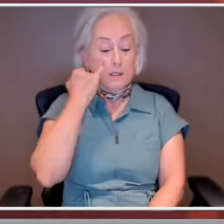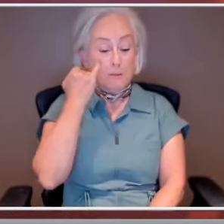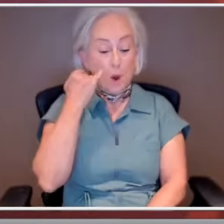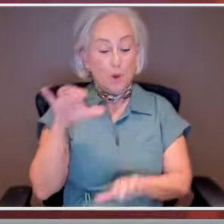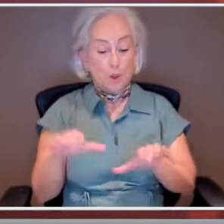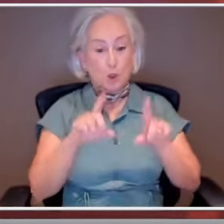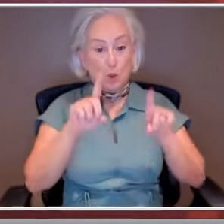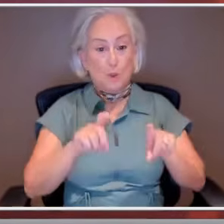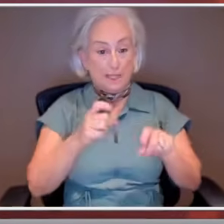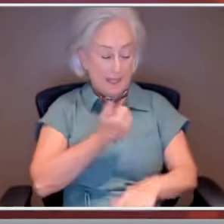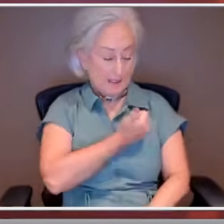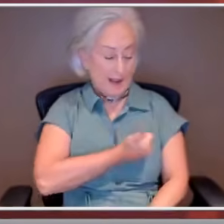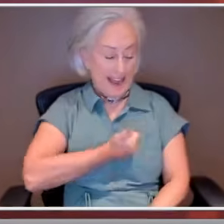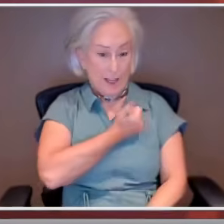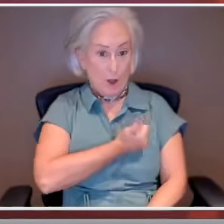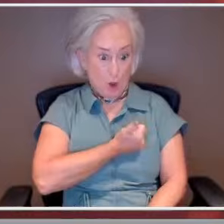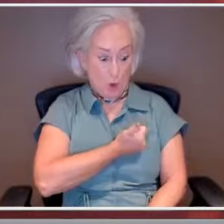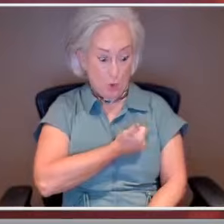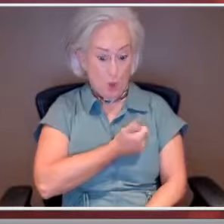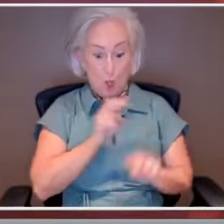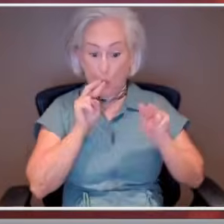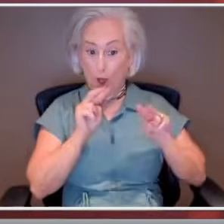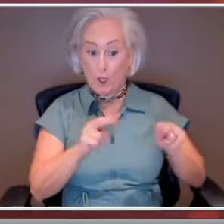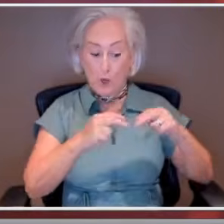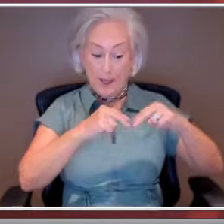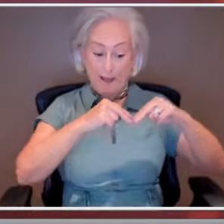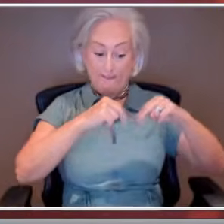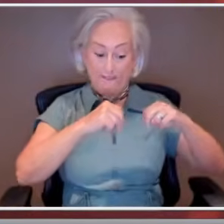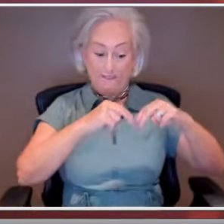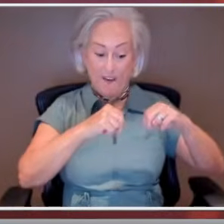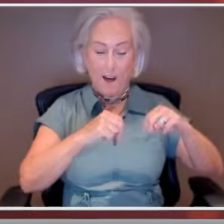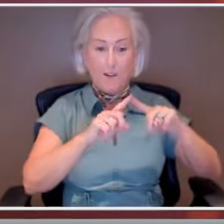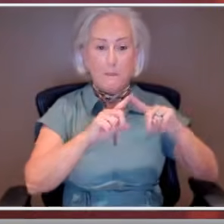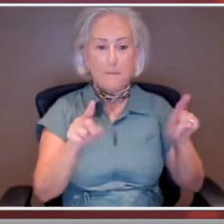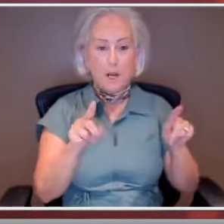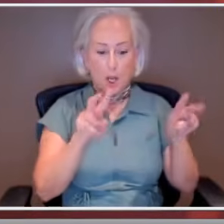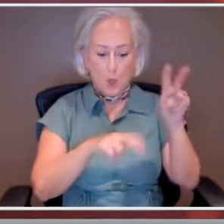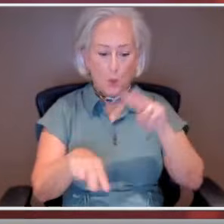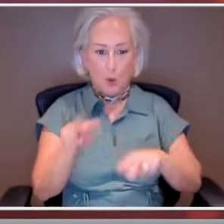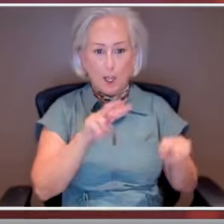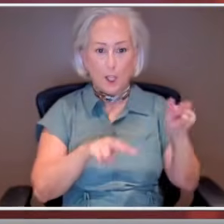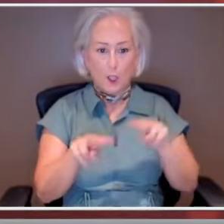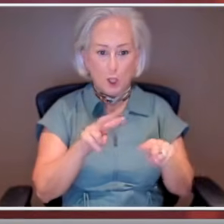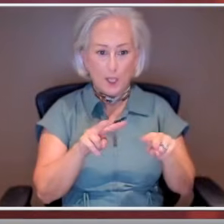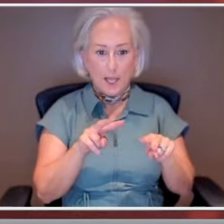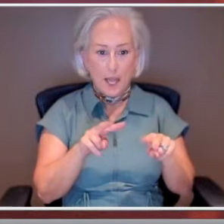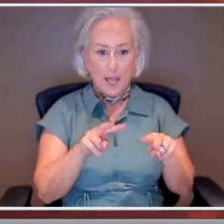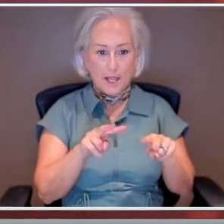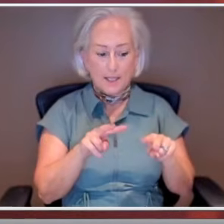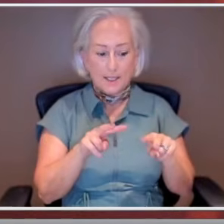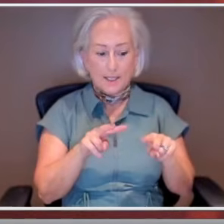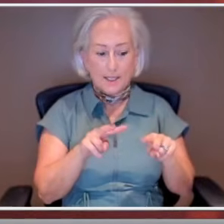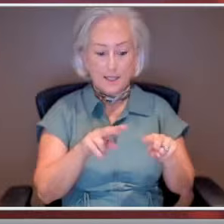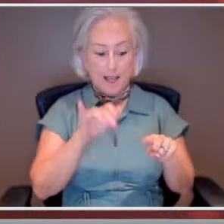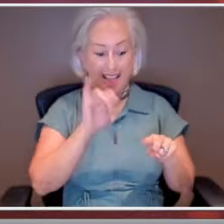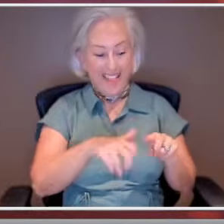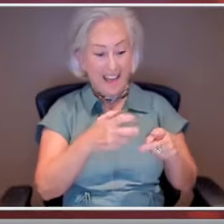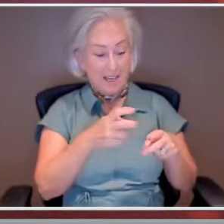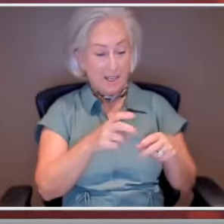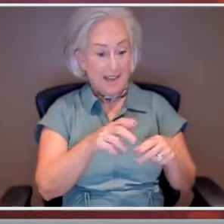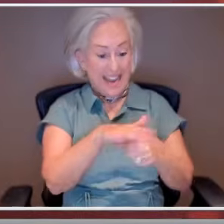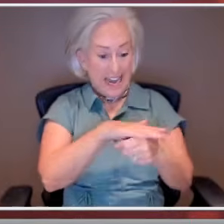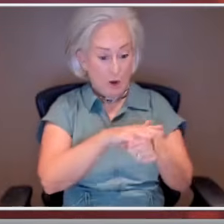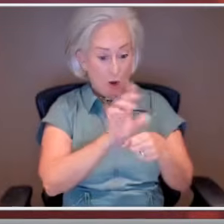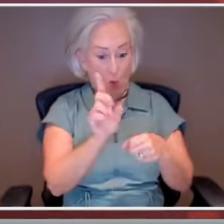at the valve. We are looking at the valve, but we're also looking at what are the downstream effects that the problem in the valve is